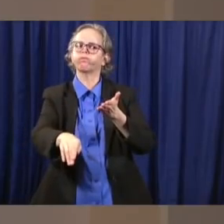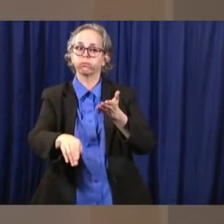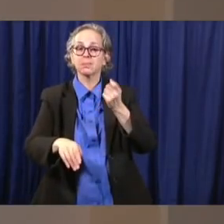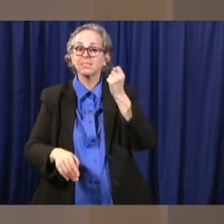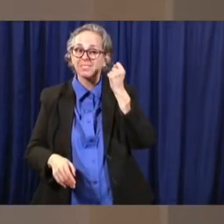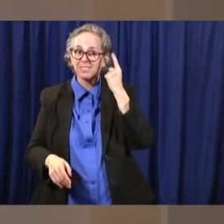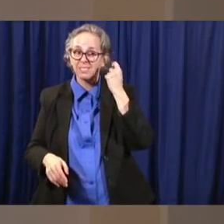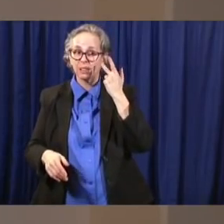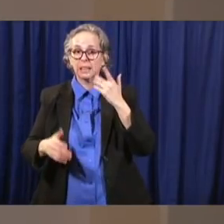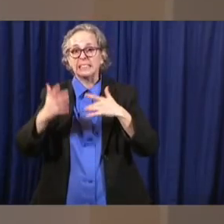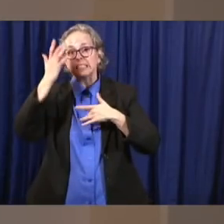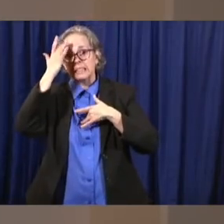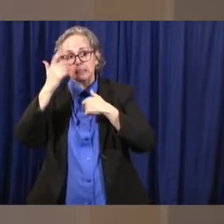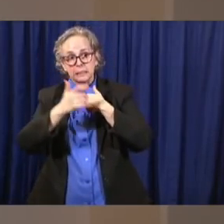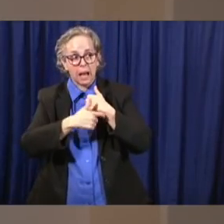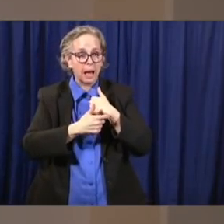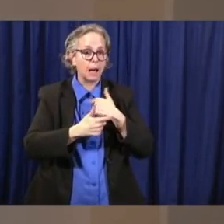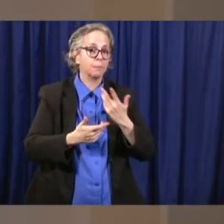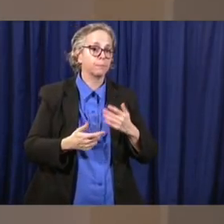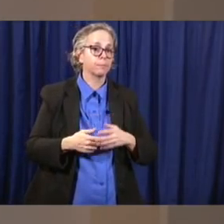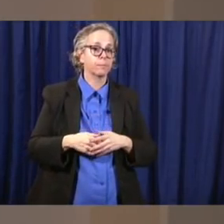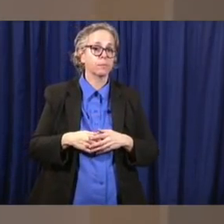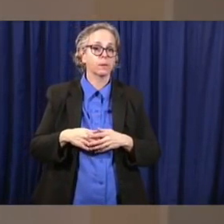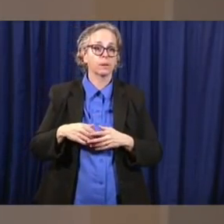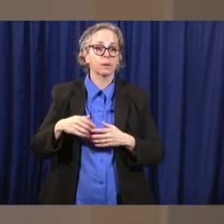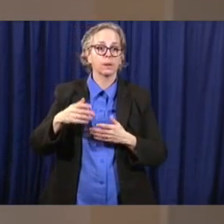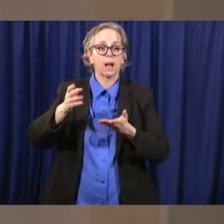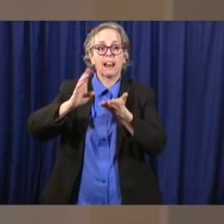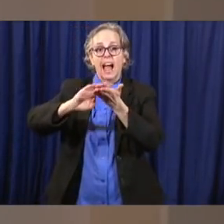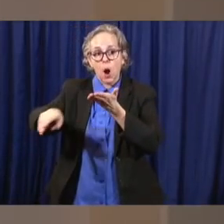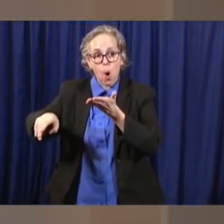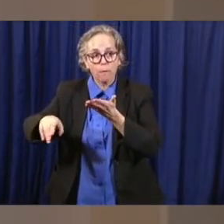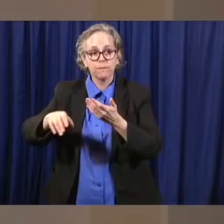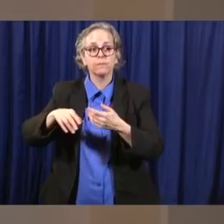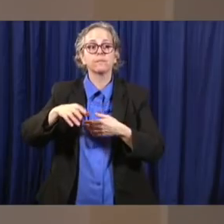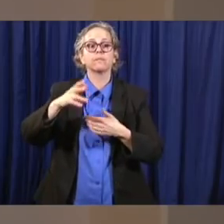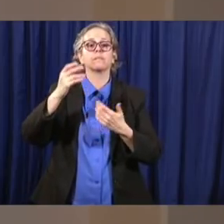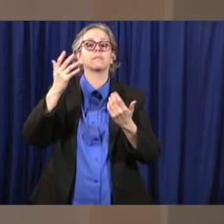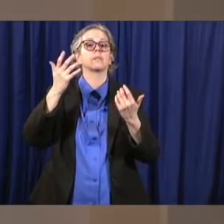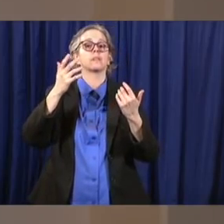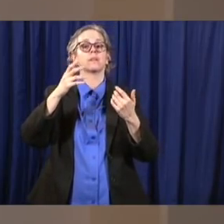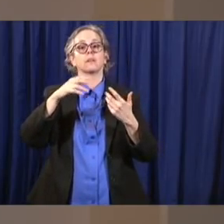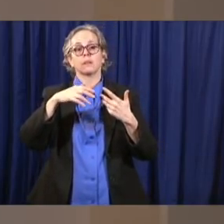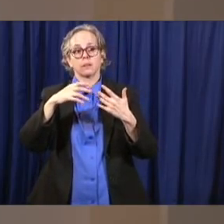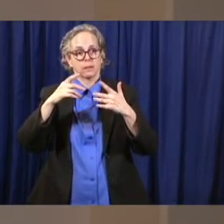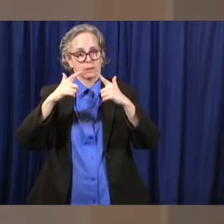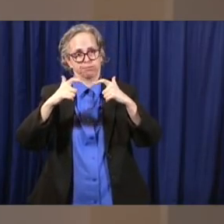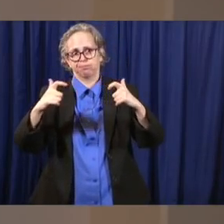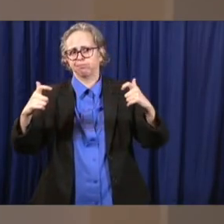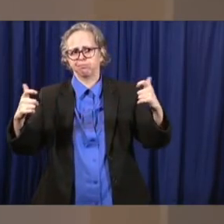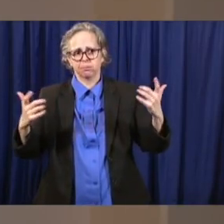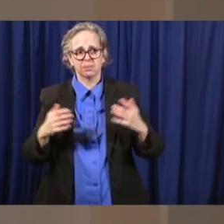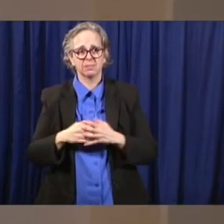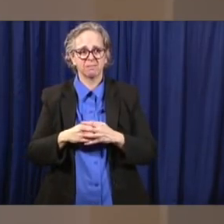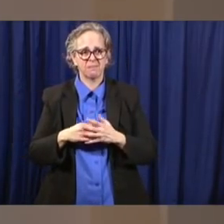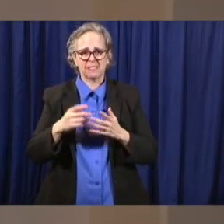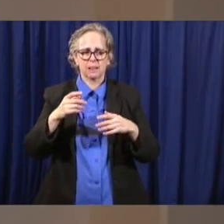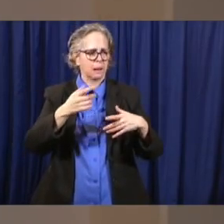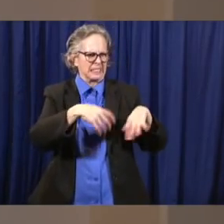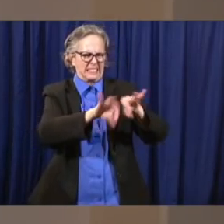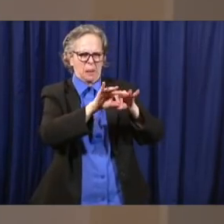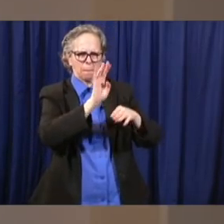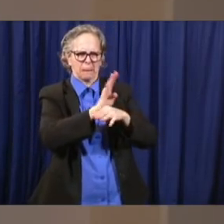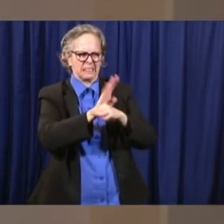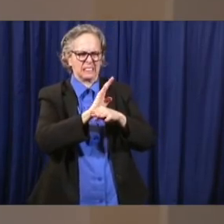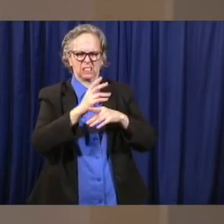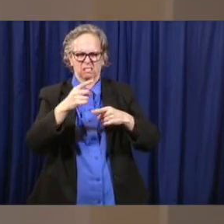business relief for small businesses and not-for-profits, essential business dispute orders, safe